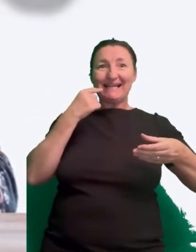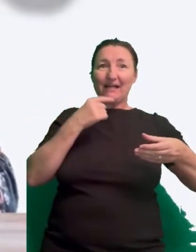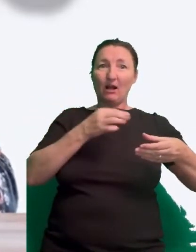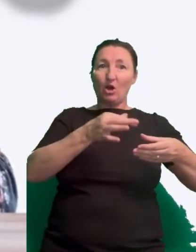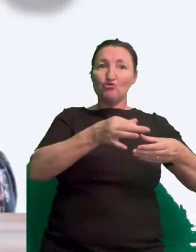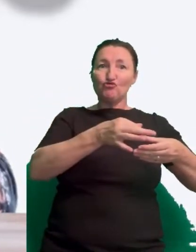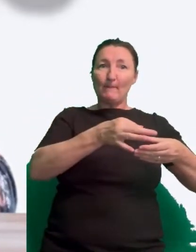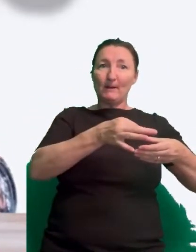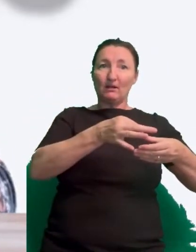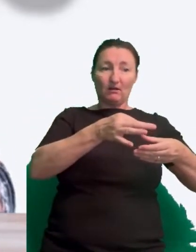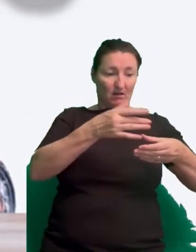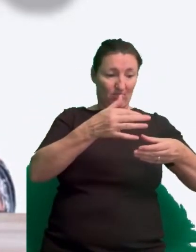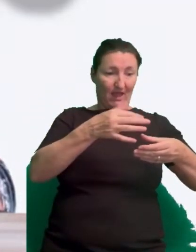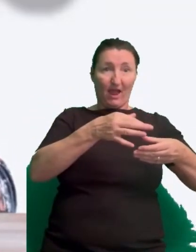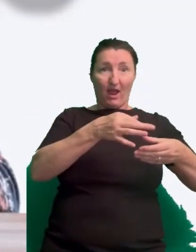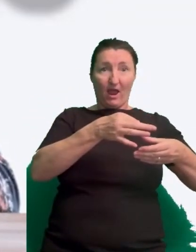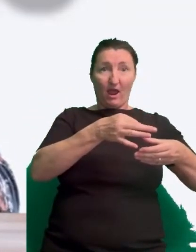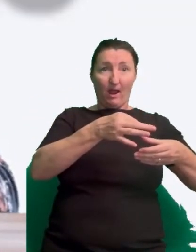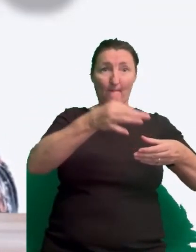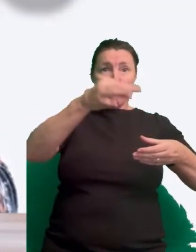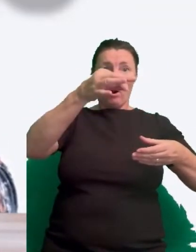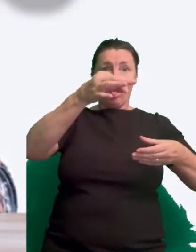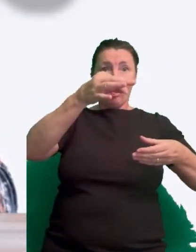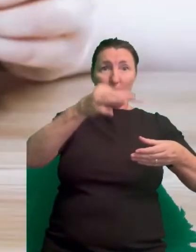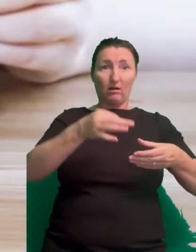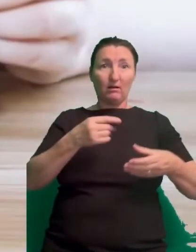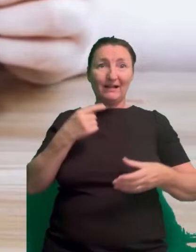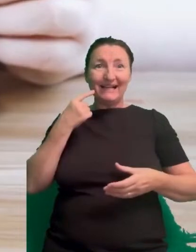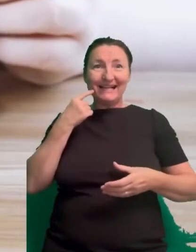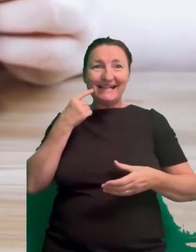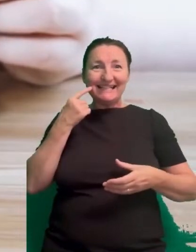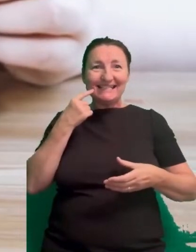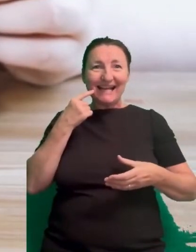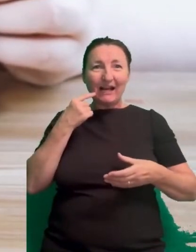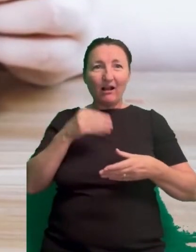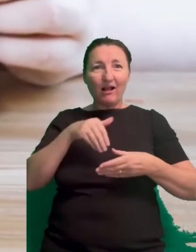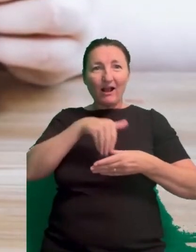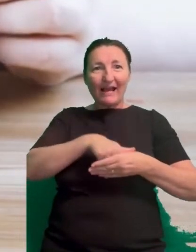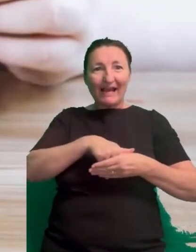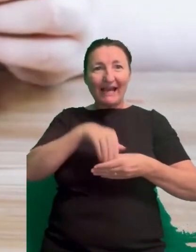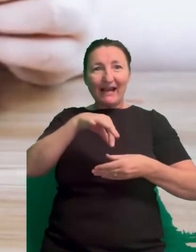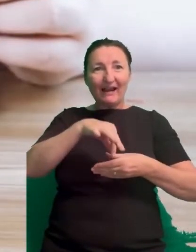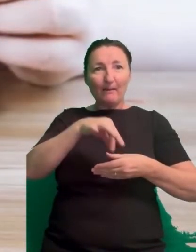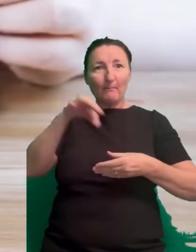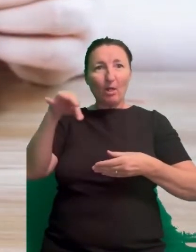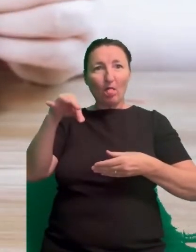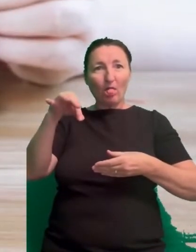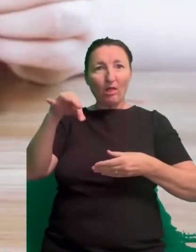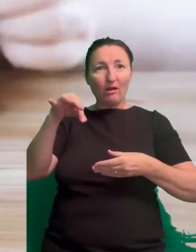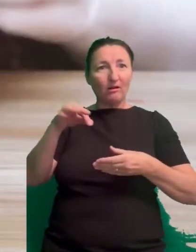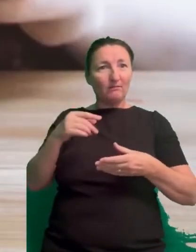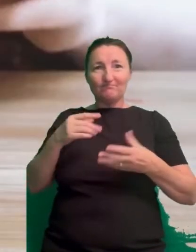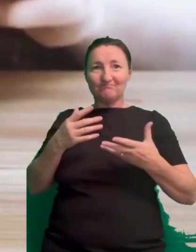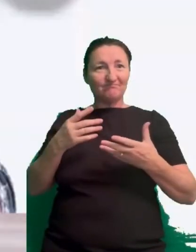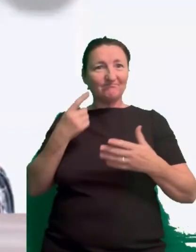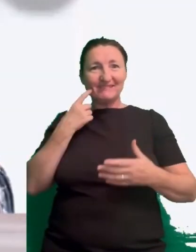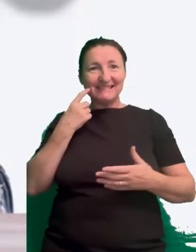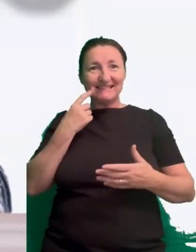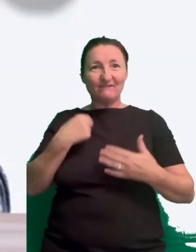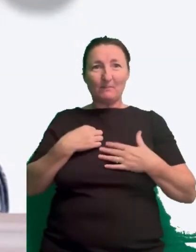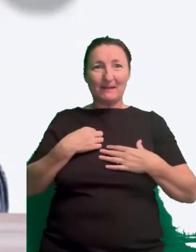there. And then when I want to get a card out, I can just pull on the ribbons and it helps to get the card started coming out. And I can take it out a lot more